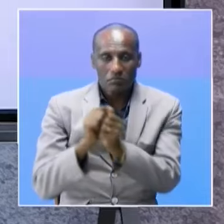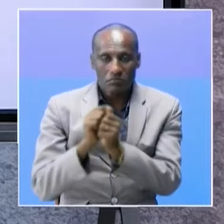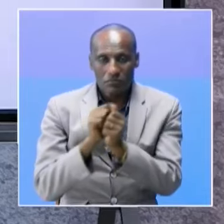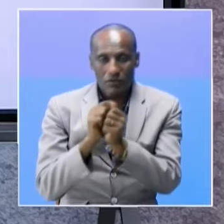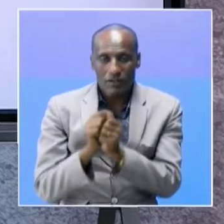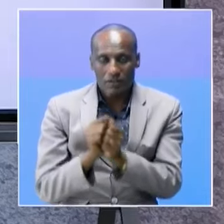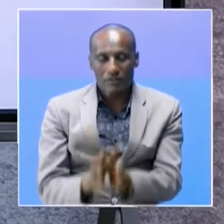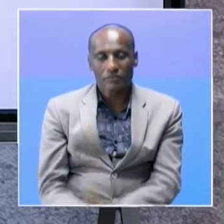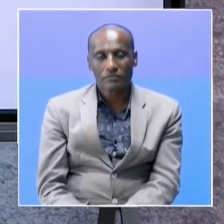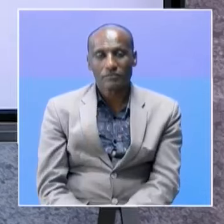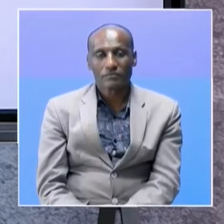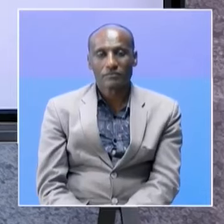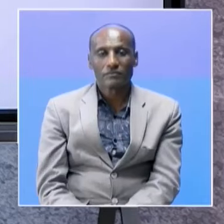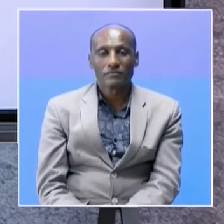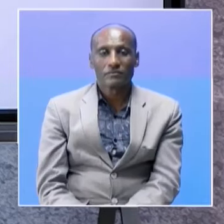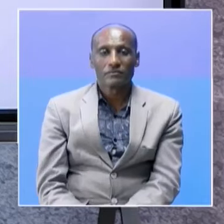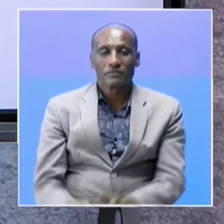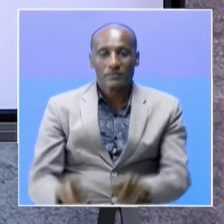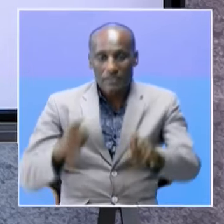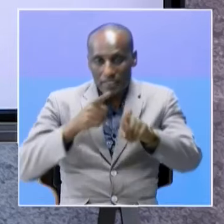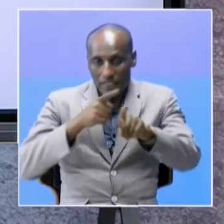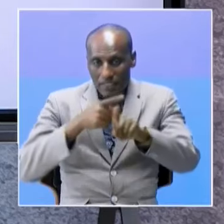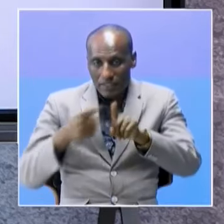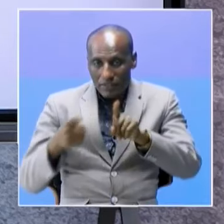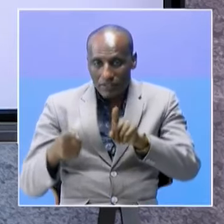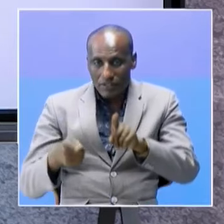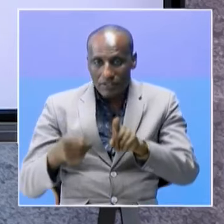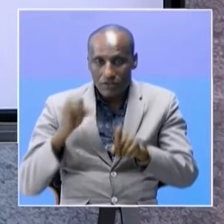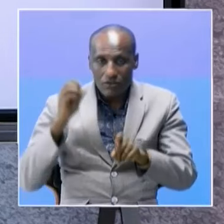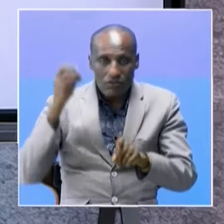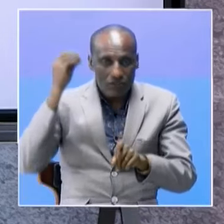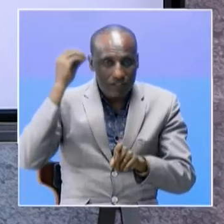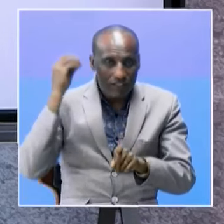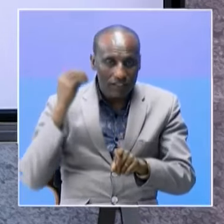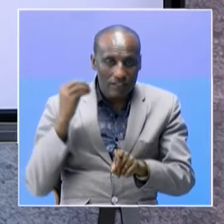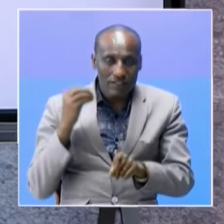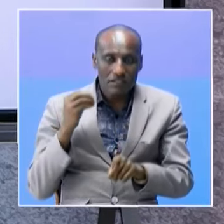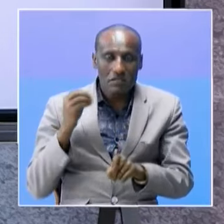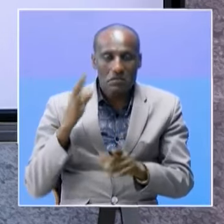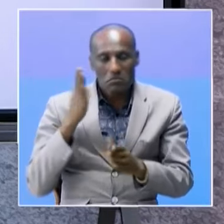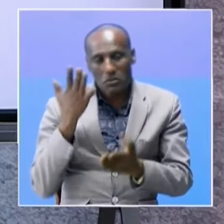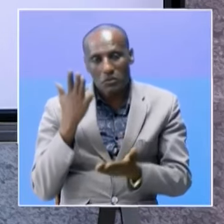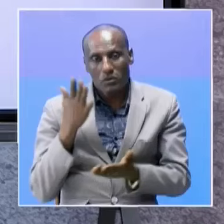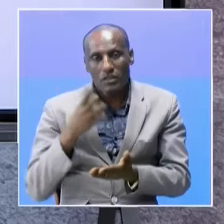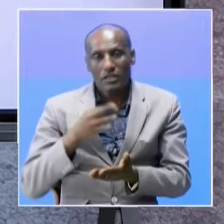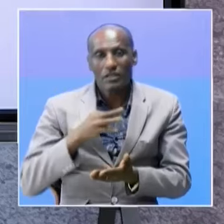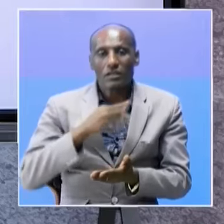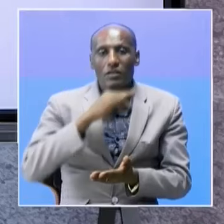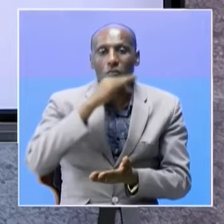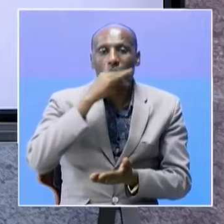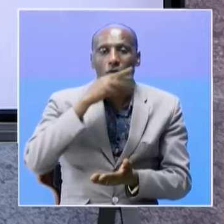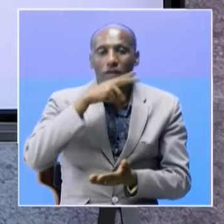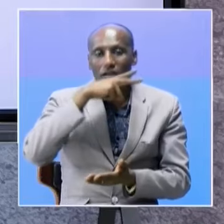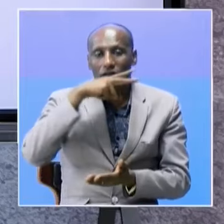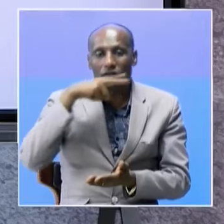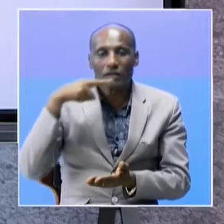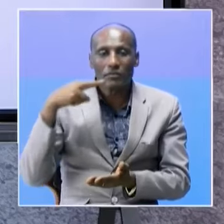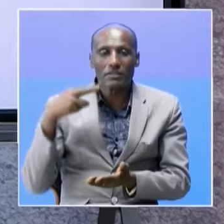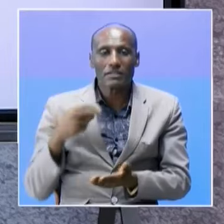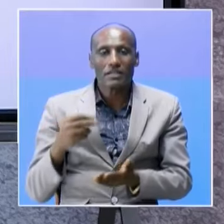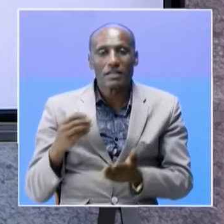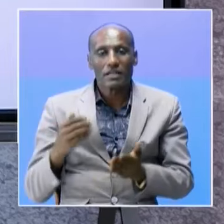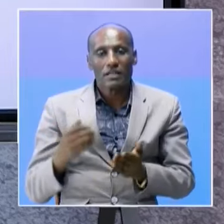to understand the differences of degrees among the modal verbs that can show possibility and